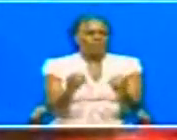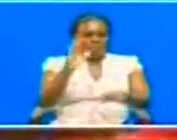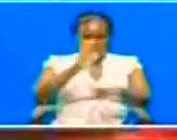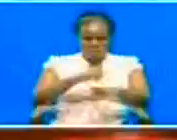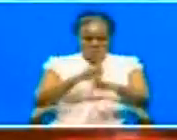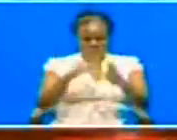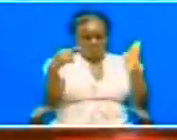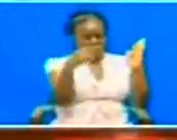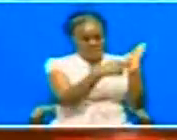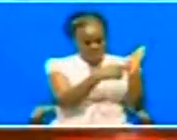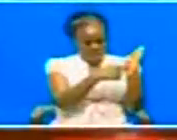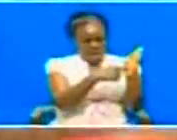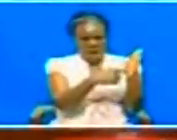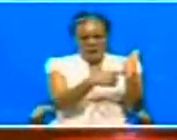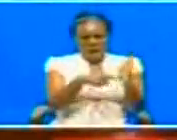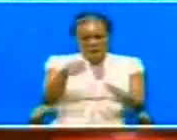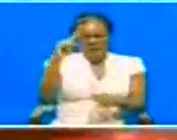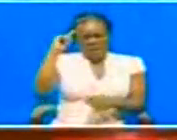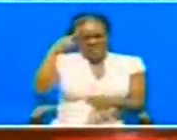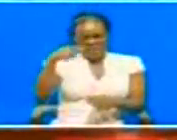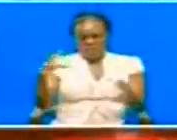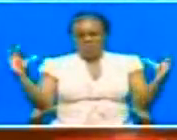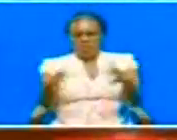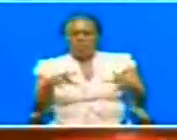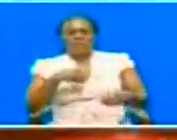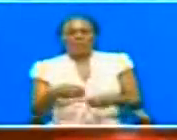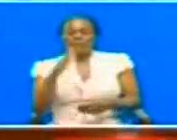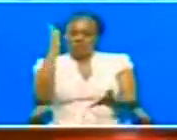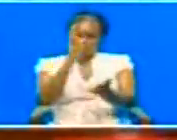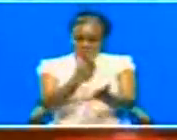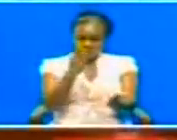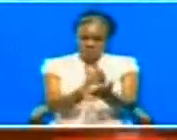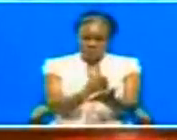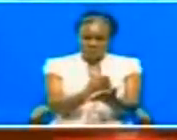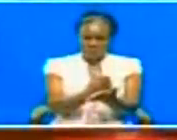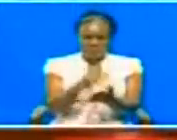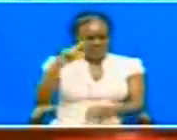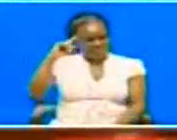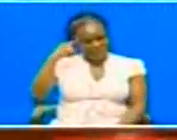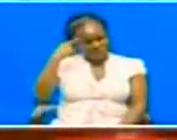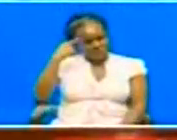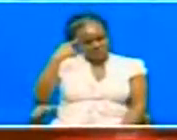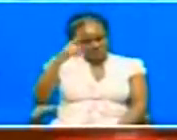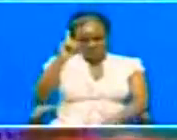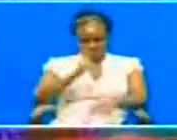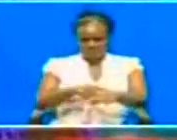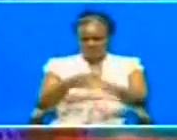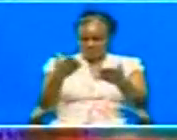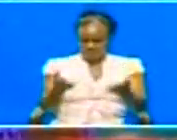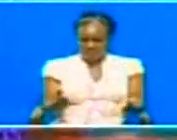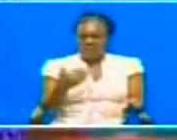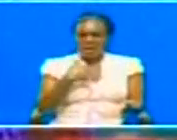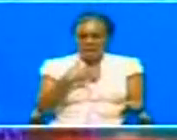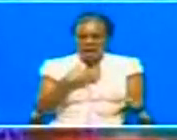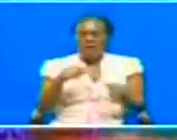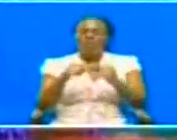point, Doctor. I mean, can you imagine just being dumped in a group of people? That's exactly. But you see, I think for the time being, because we really